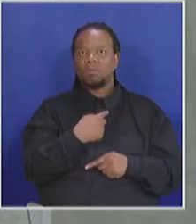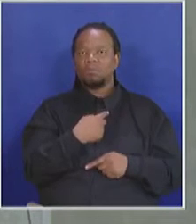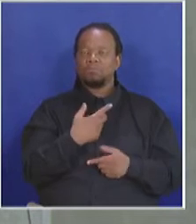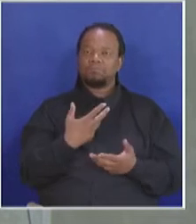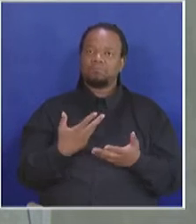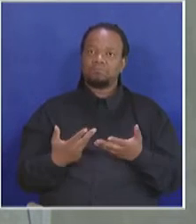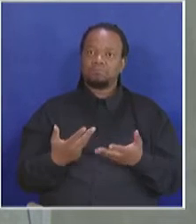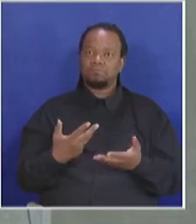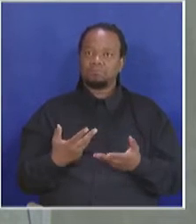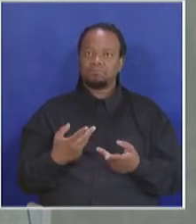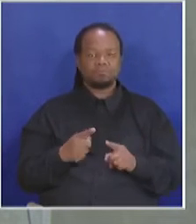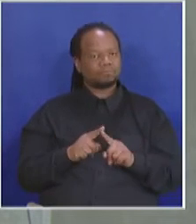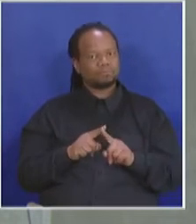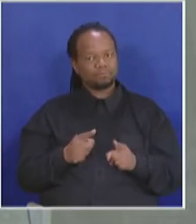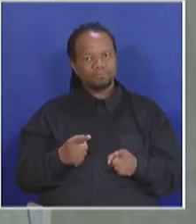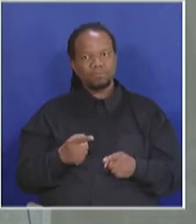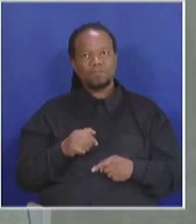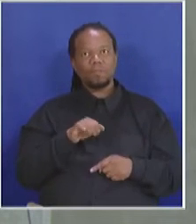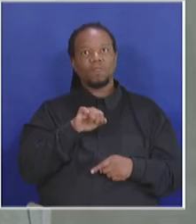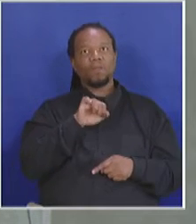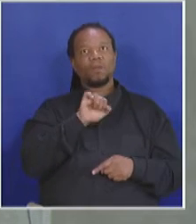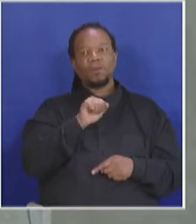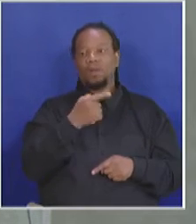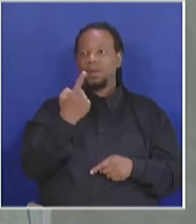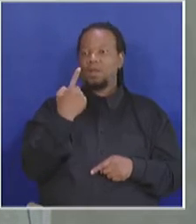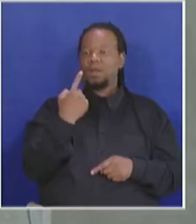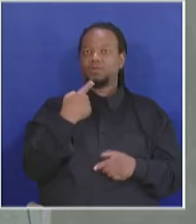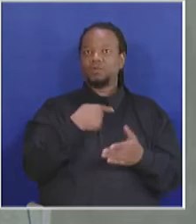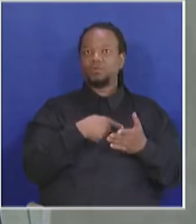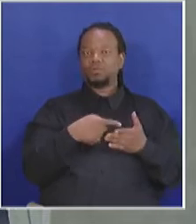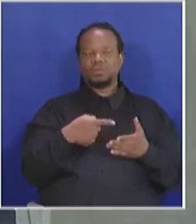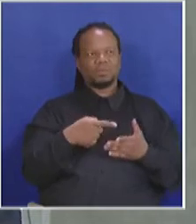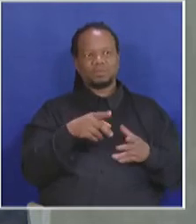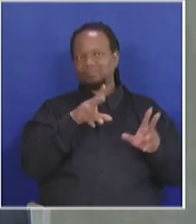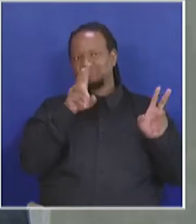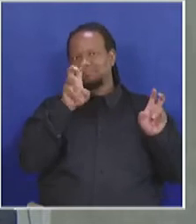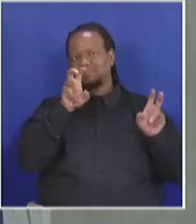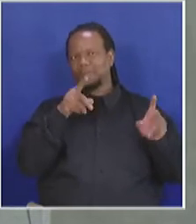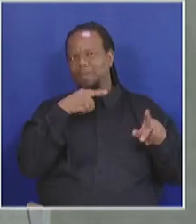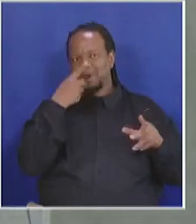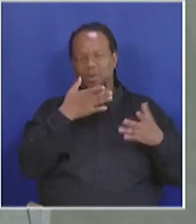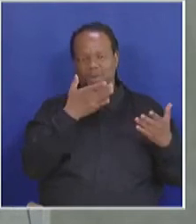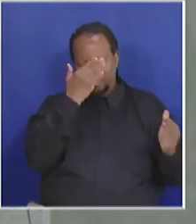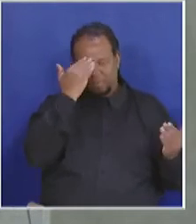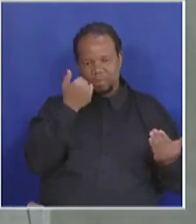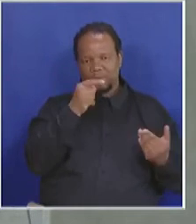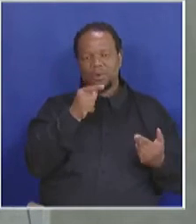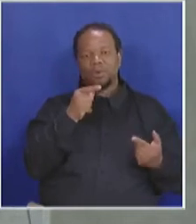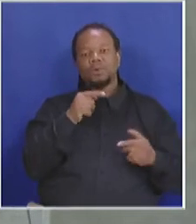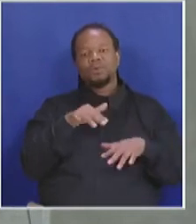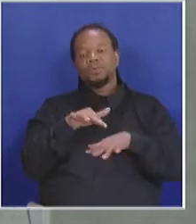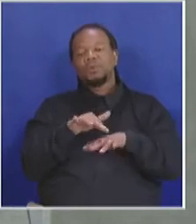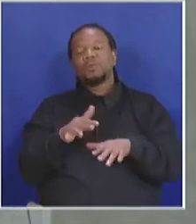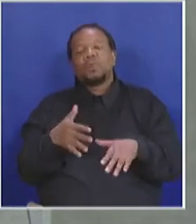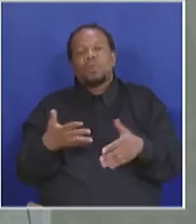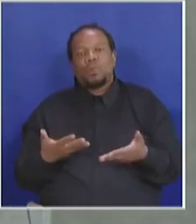it was the highlight of your breakaway last week. I don't know what to call it. Where is the transparency, Chairperson, with